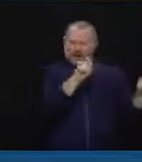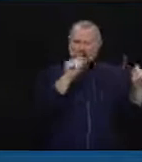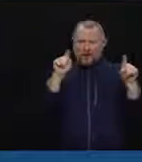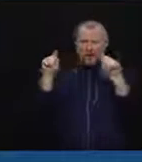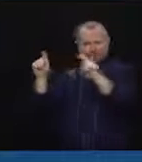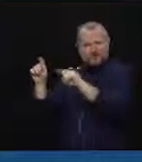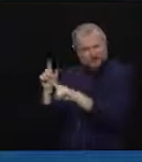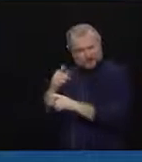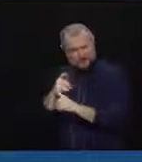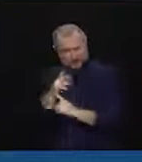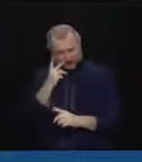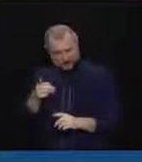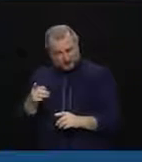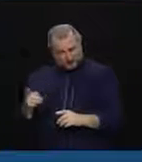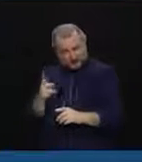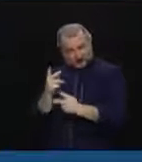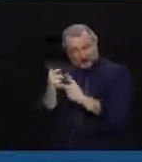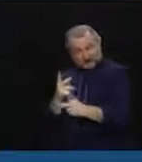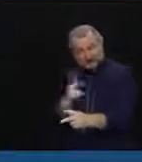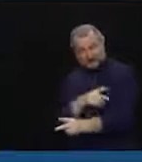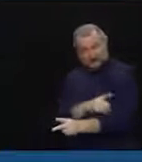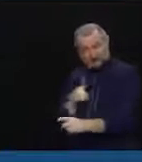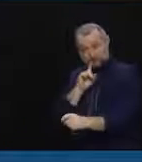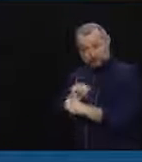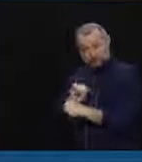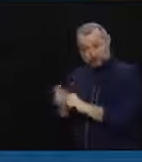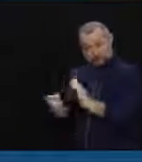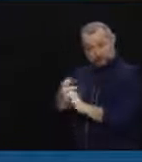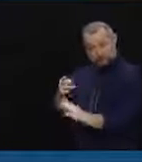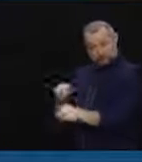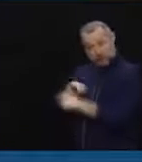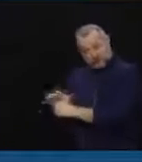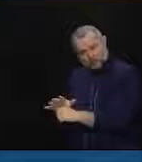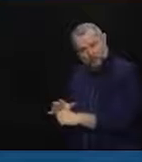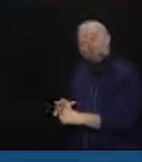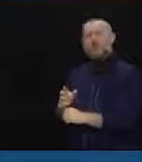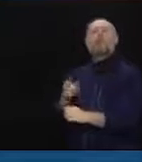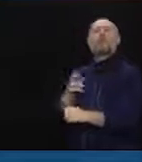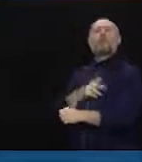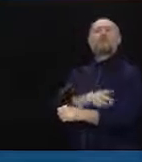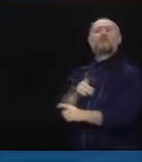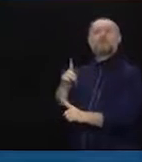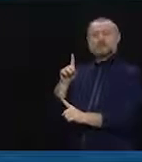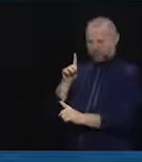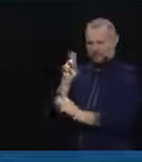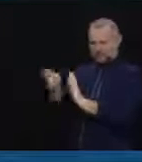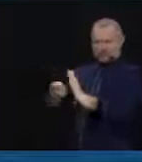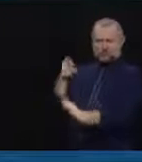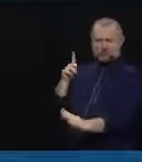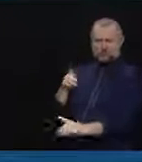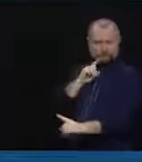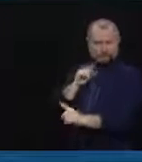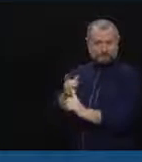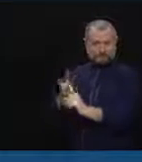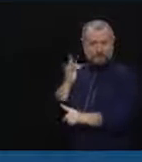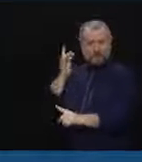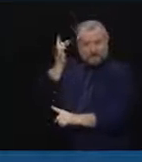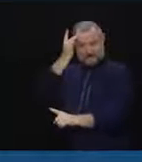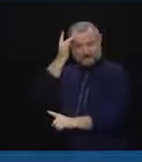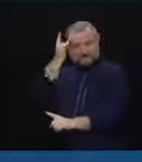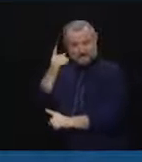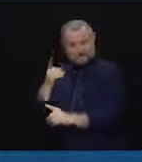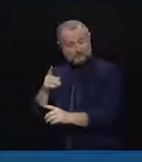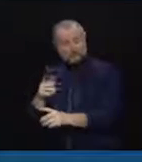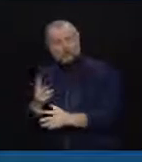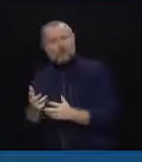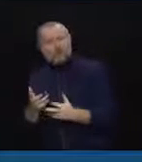with COVID? We call them a COVID patient. Are they diagnosed with COVID? Are they in a hospital sick because of COVID? And back in December,